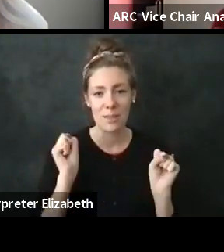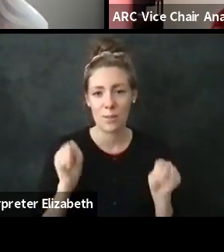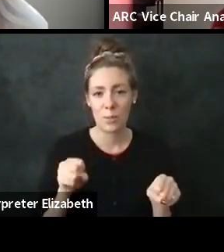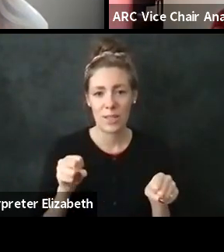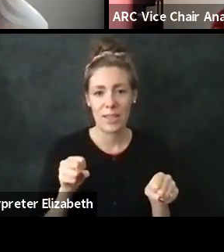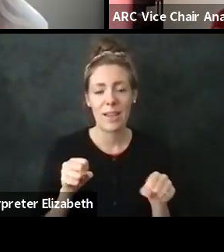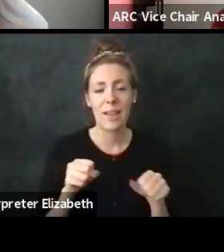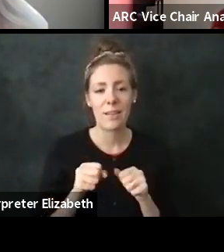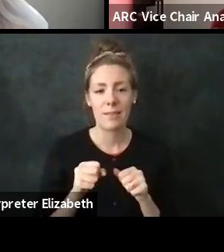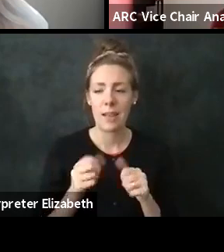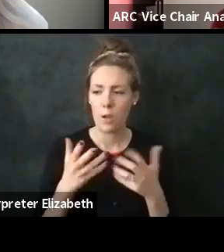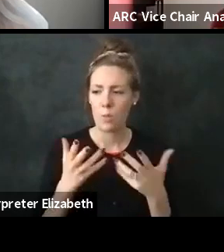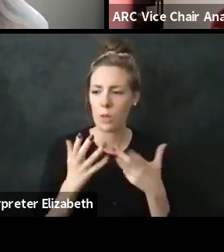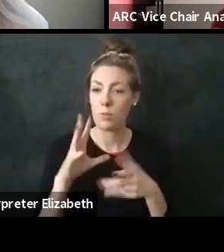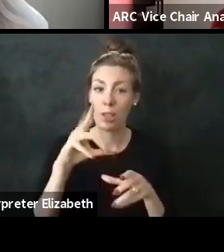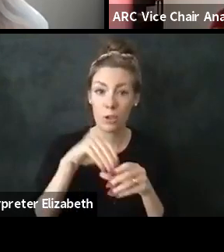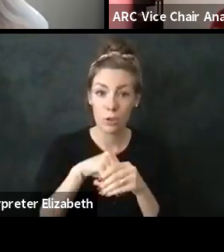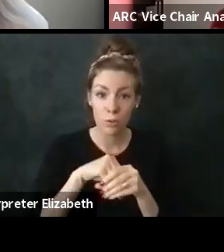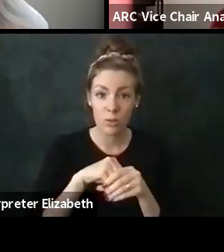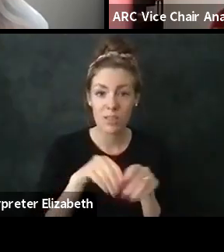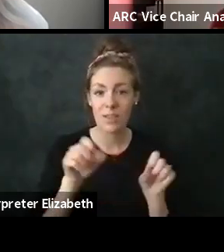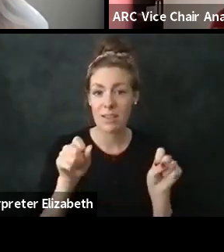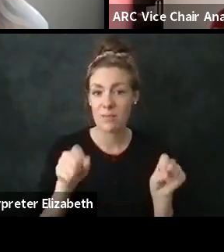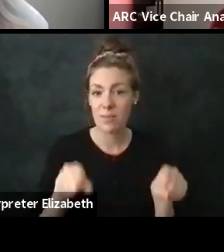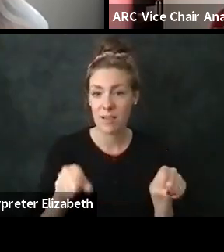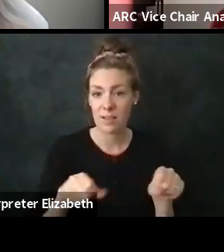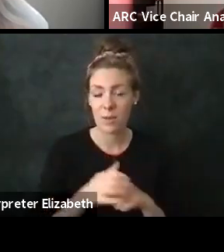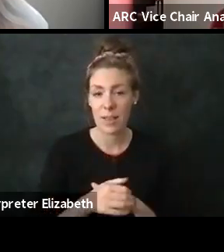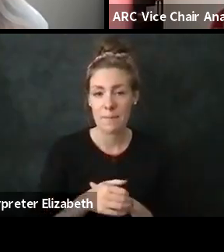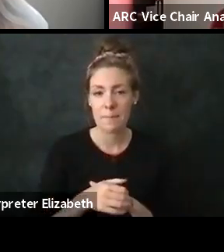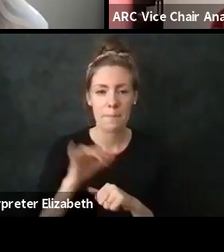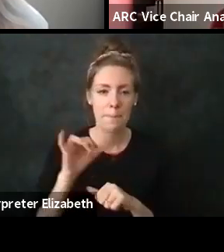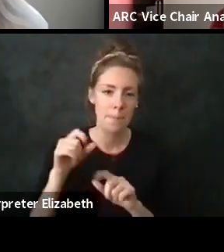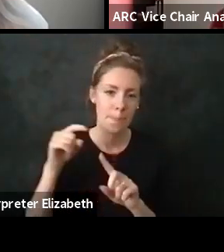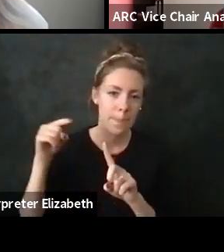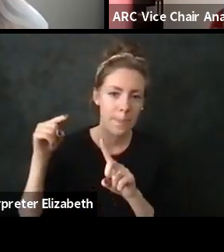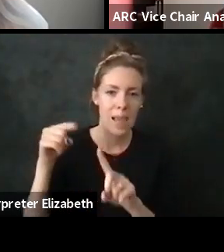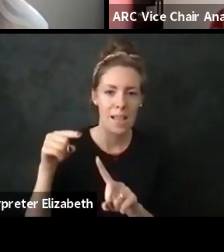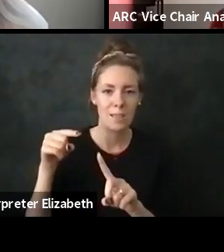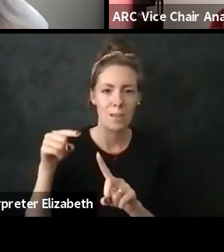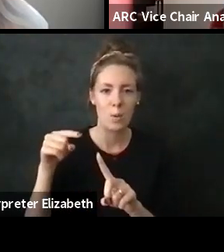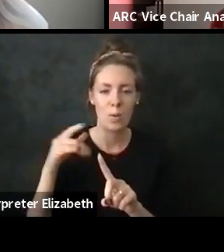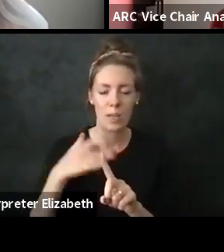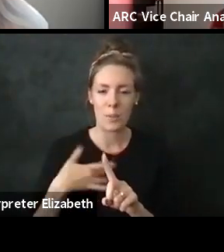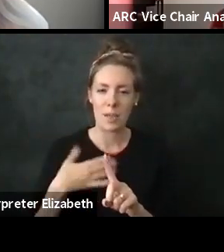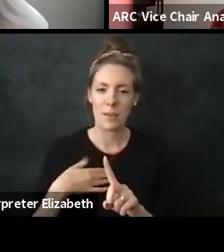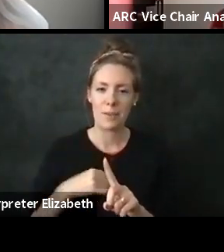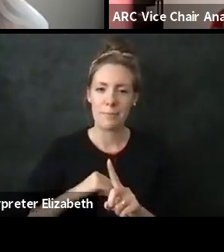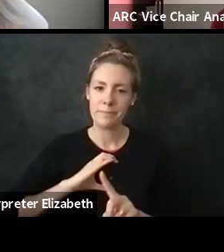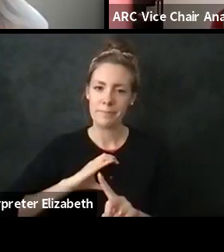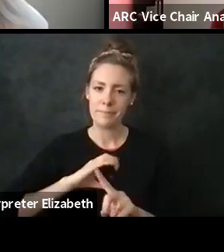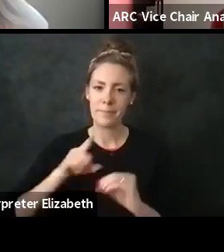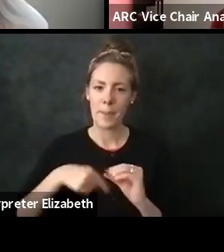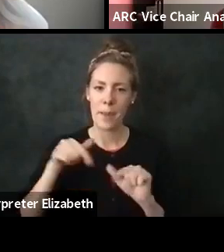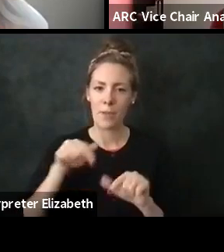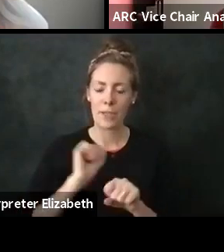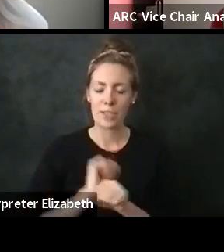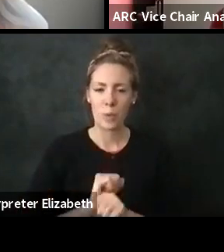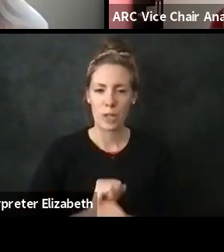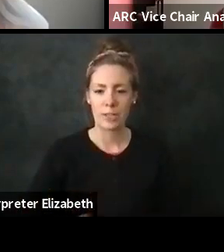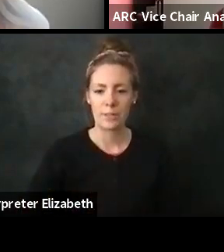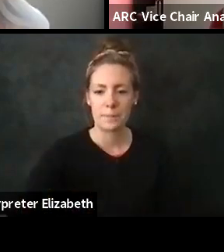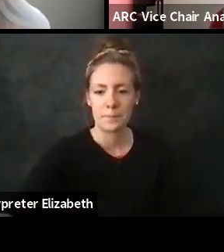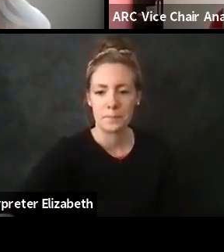as inclusive as possible, that's the takeaway. That's what makes me feel good about the work that we are doing.